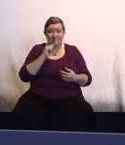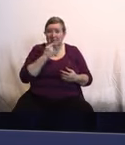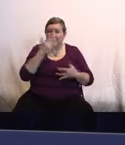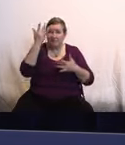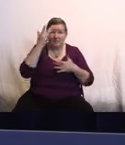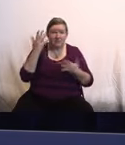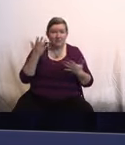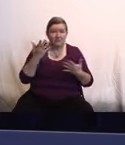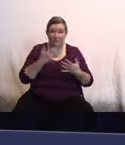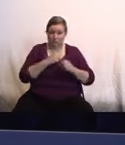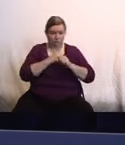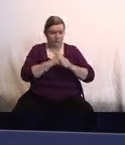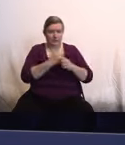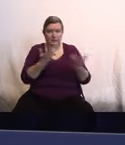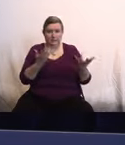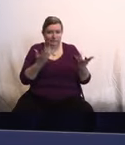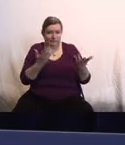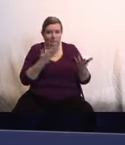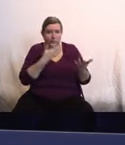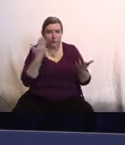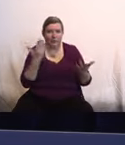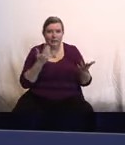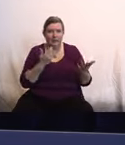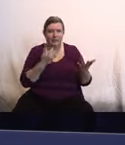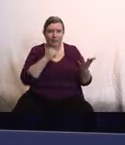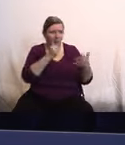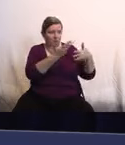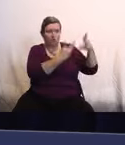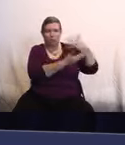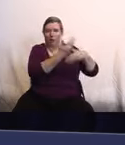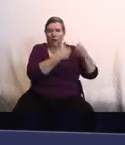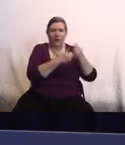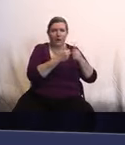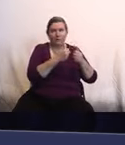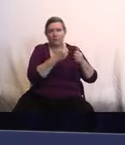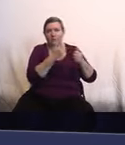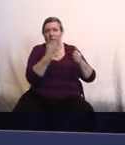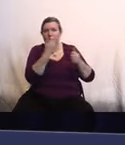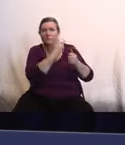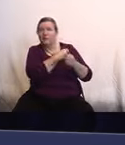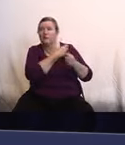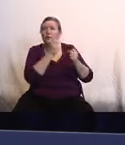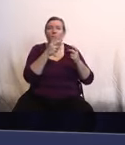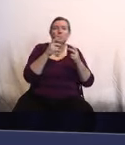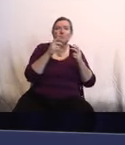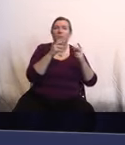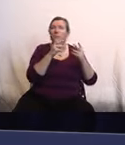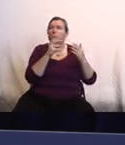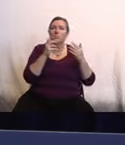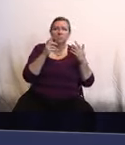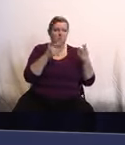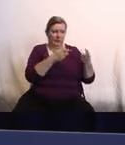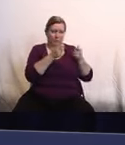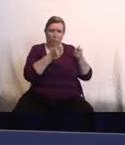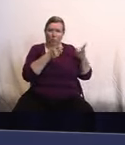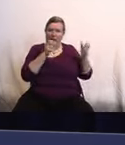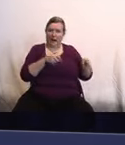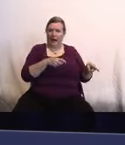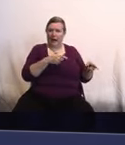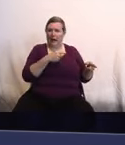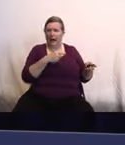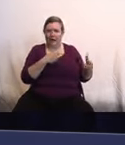as much as possible. They should not be around unvaccinated, unboosted individuals. They shouldn't be in